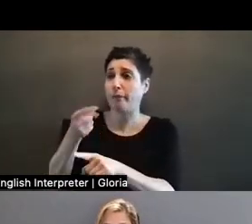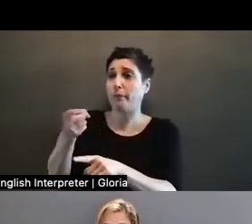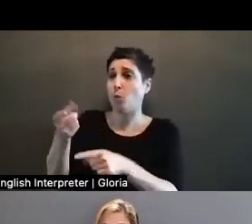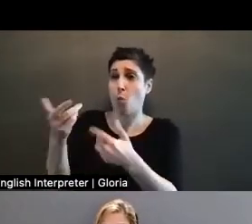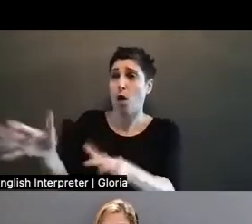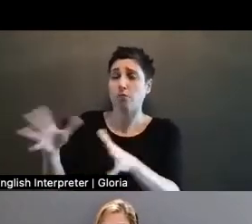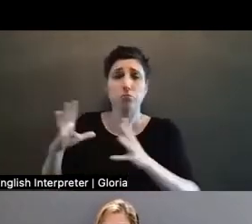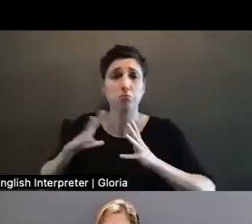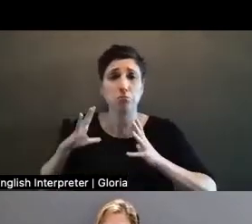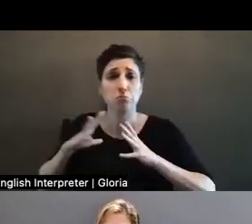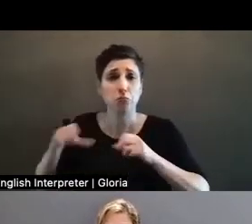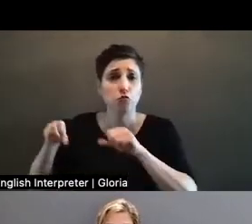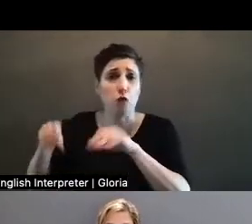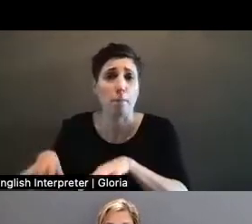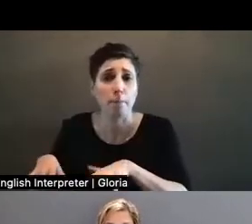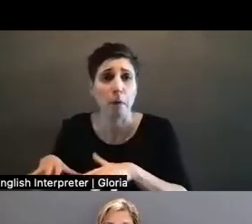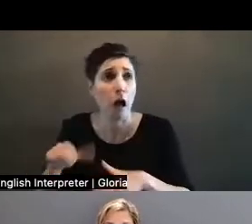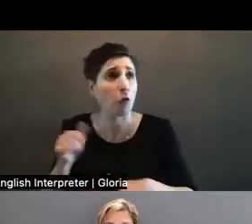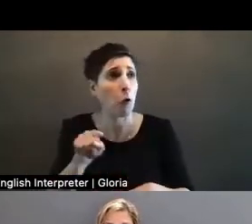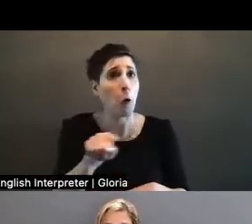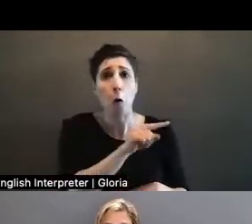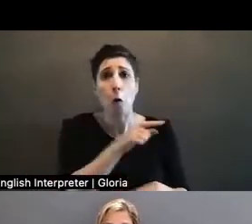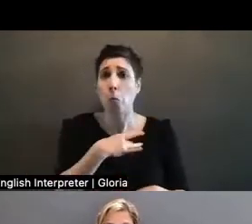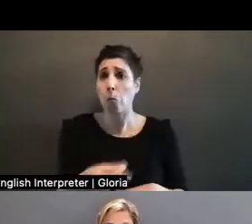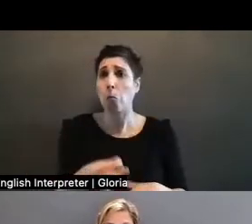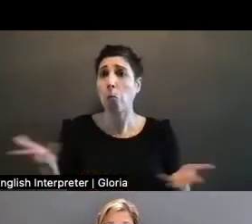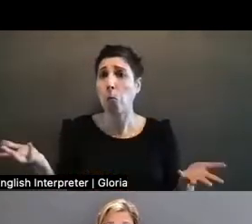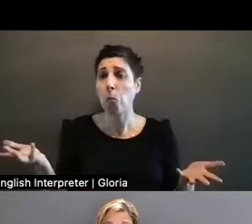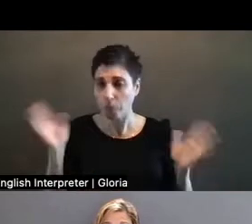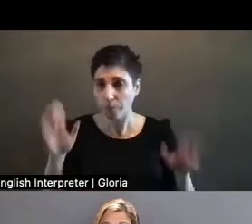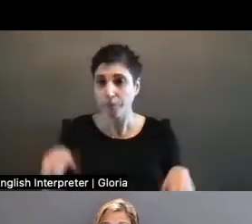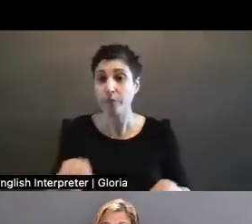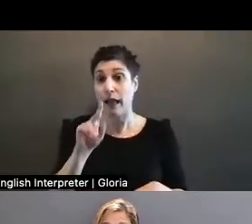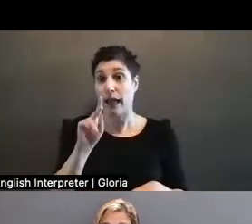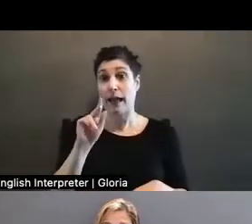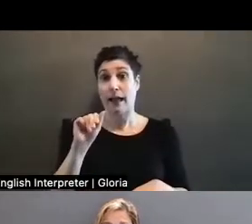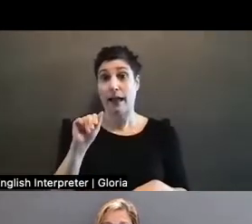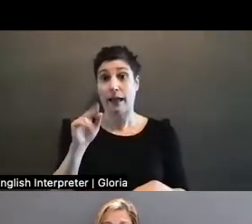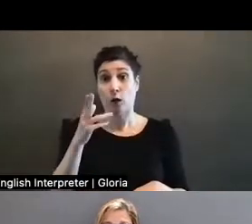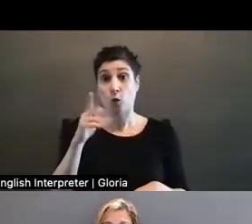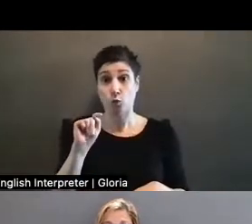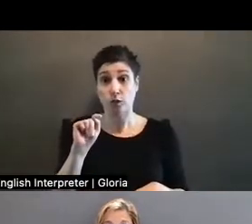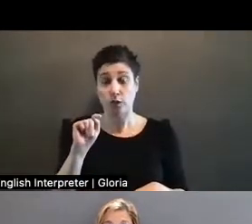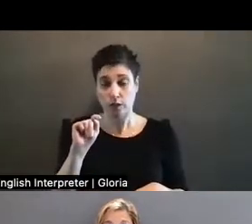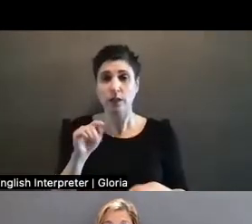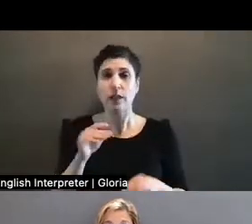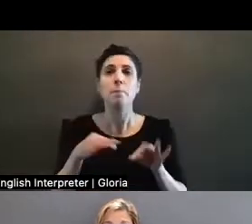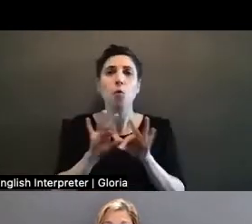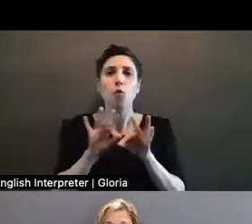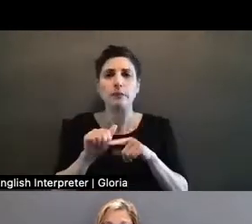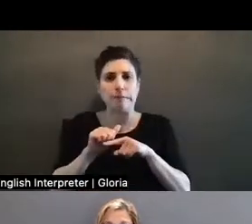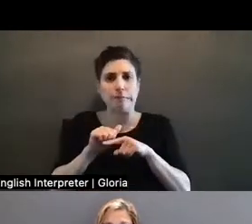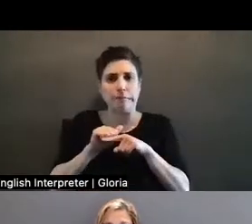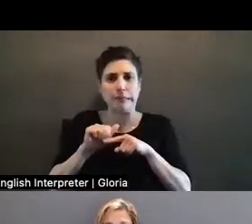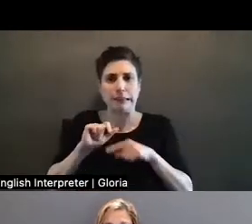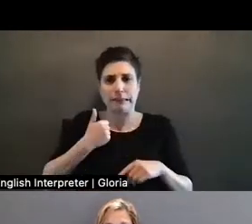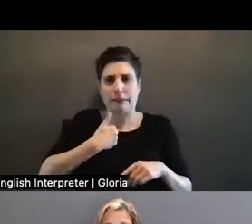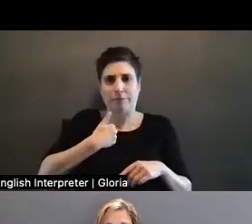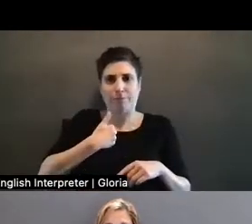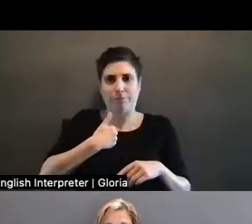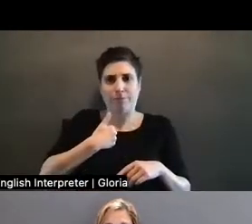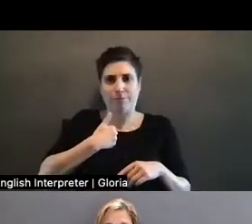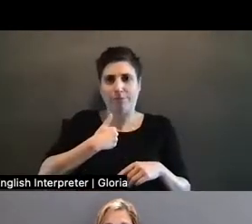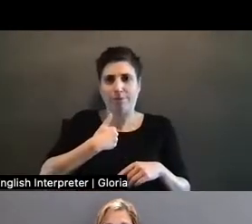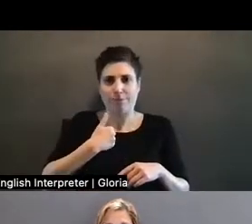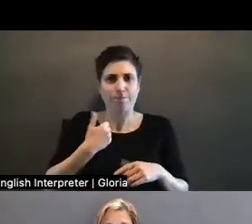Specifically with Kahoots, I would run them through beforehand. If you can run them through, particularly with